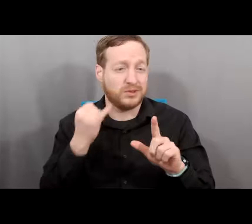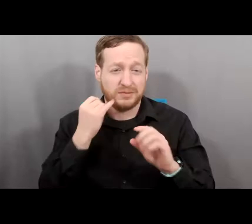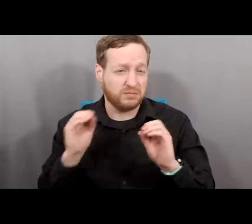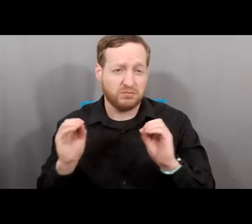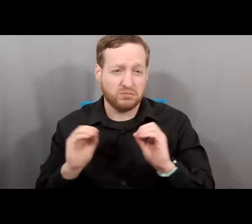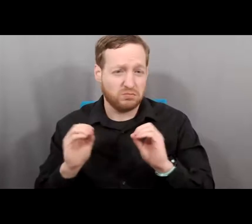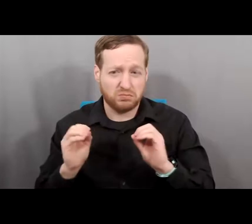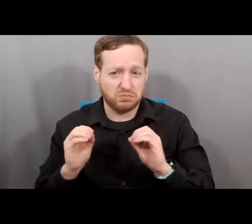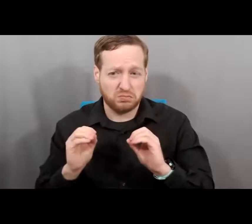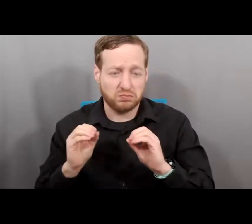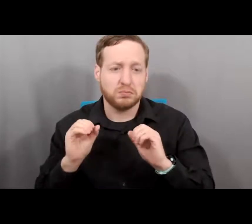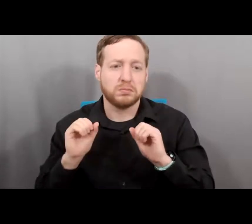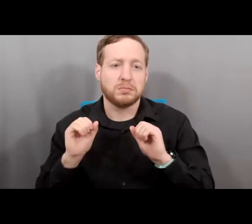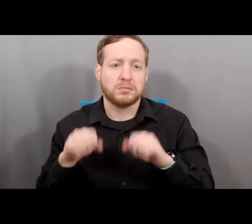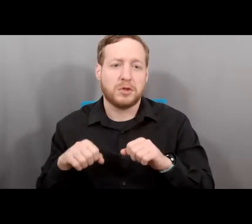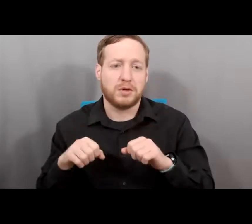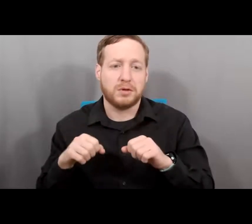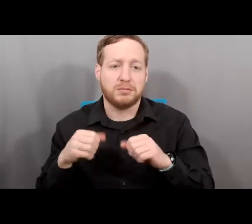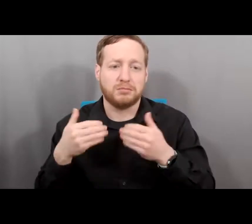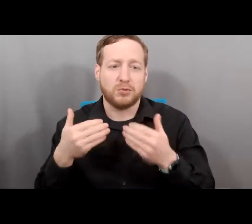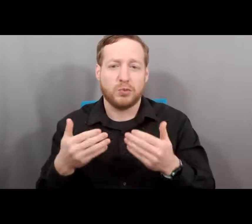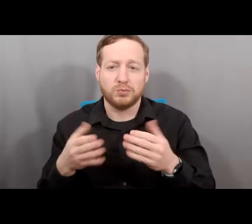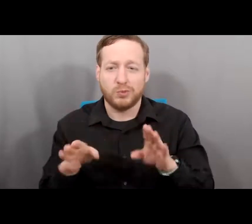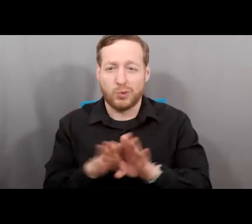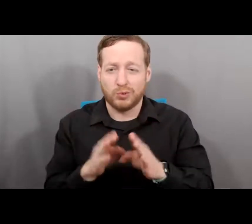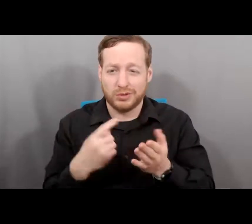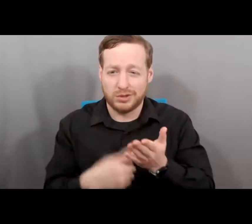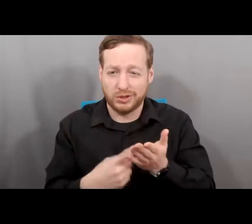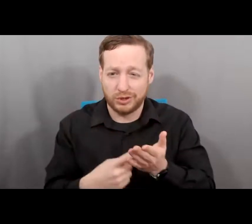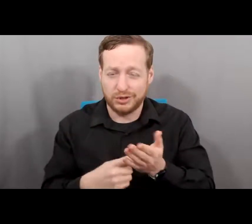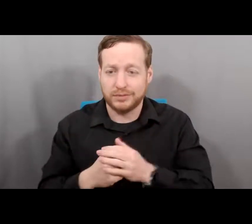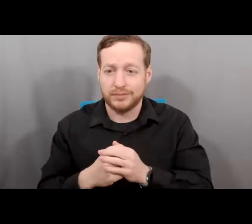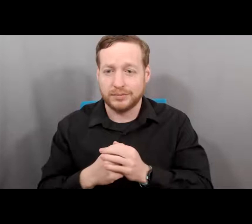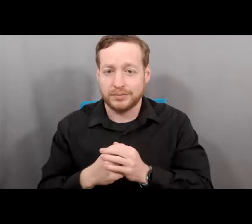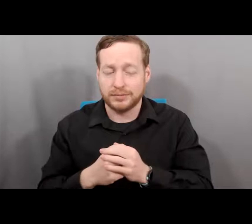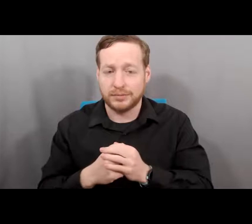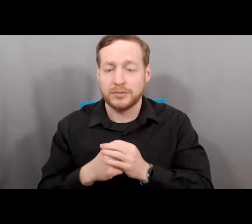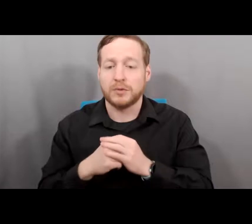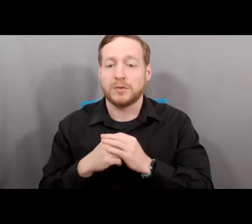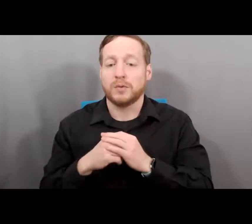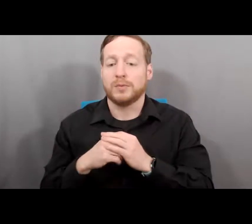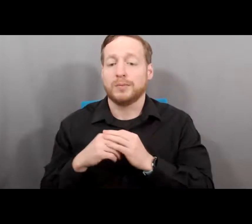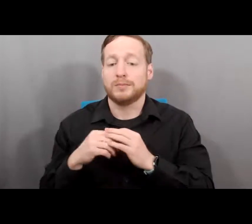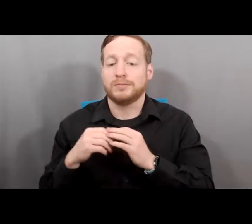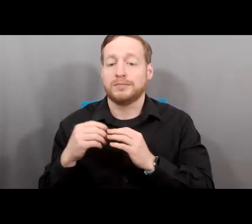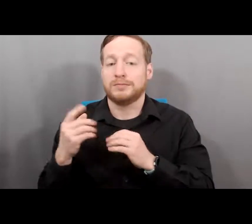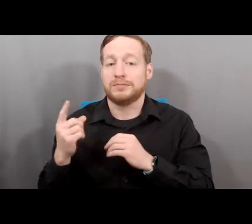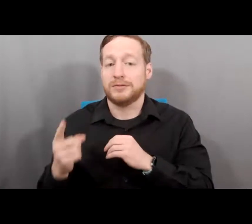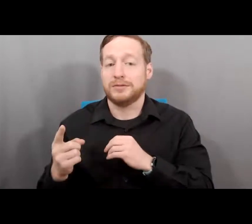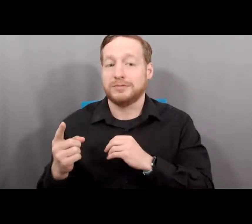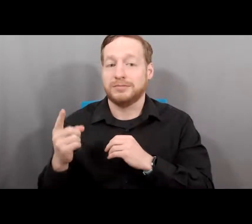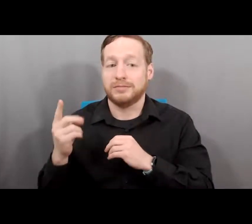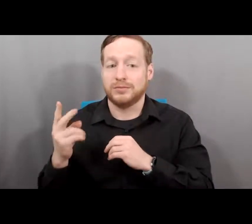If you do want to make a comment, please open your video. And if not, we can go to the vote. We can close the question.